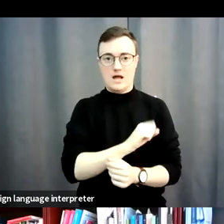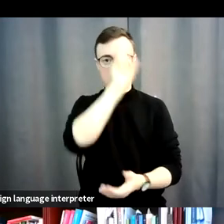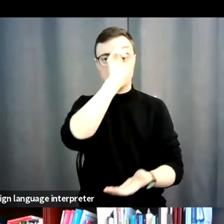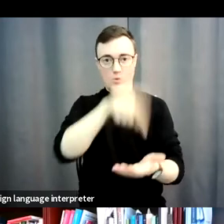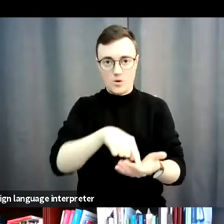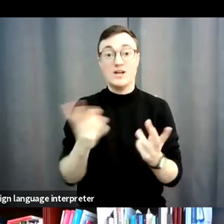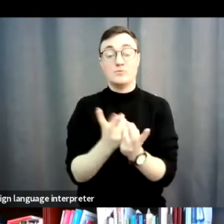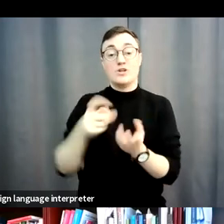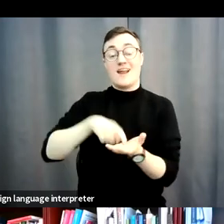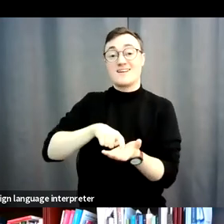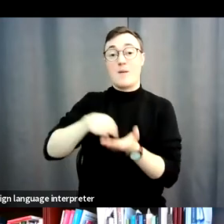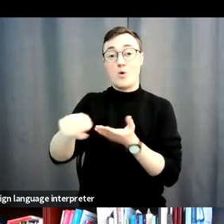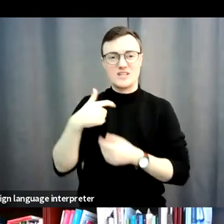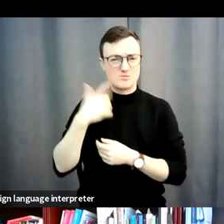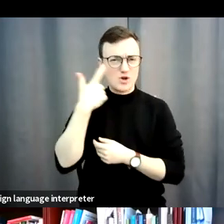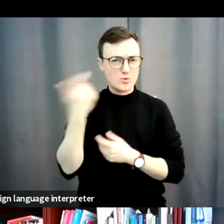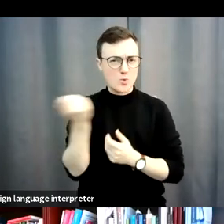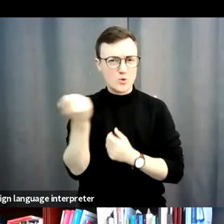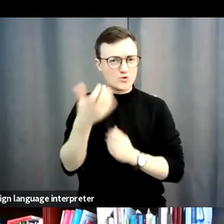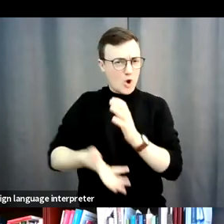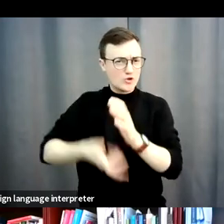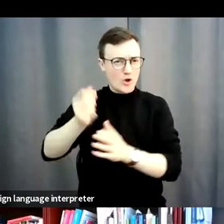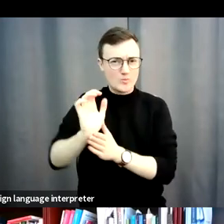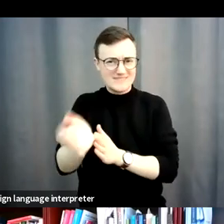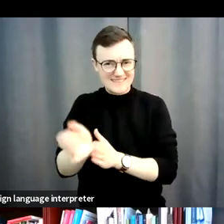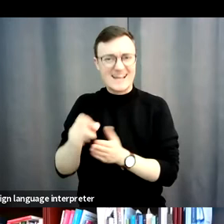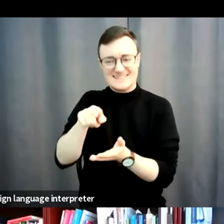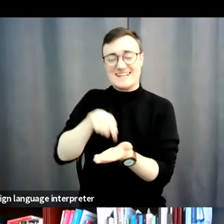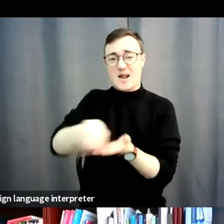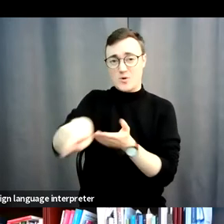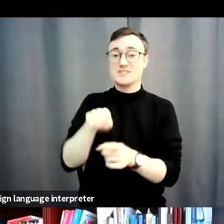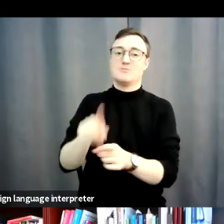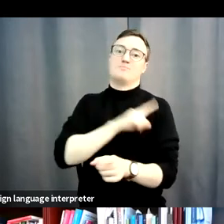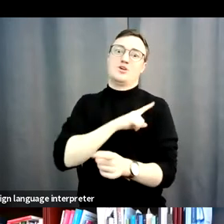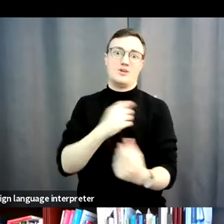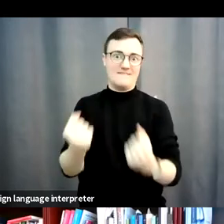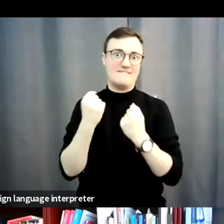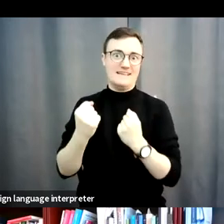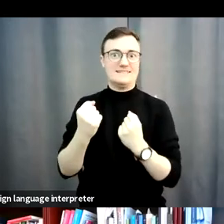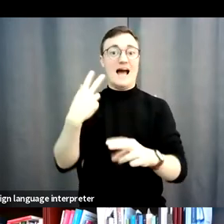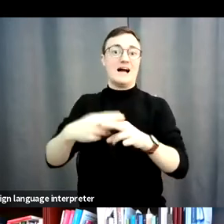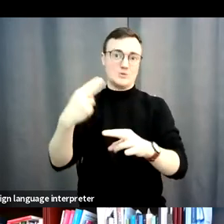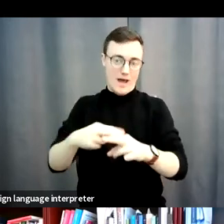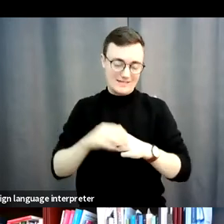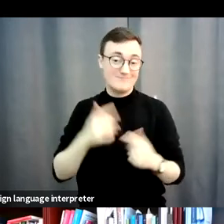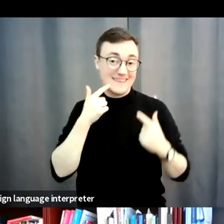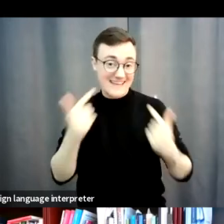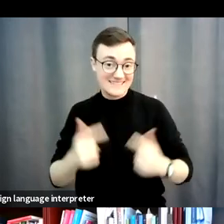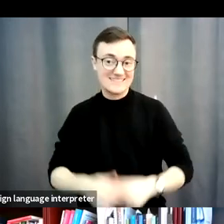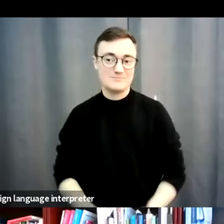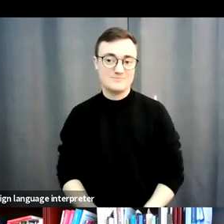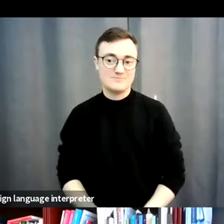a second, I think, is really timely and important. Thank you. Thank you very